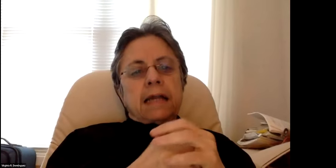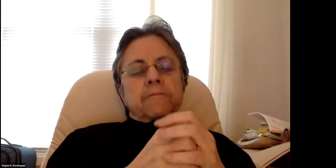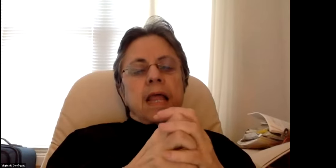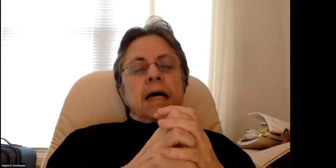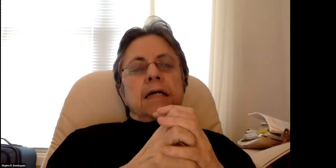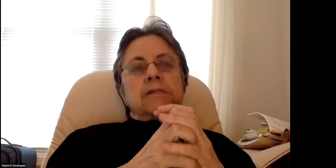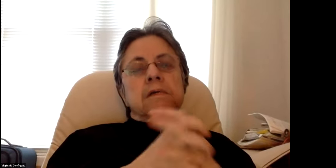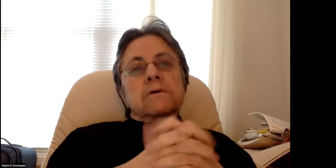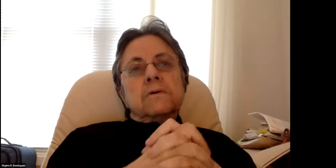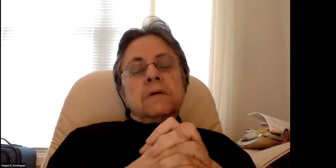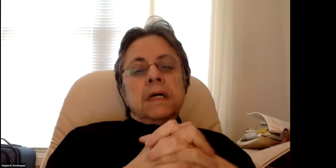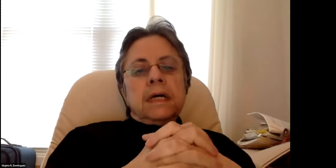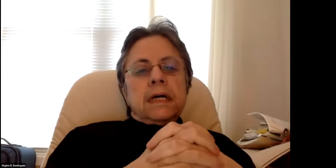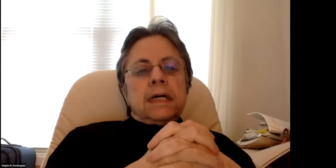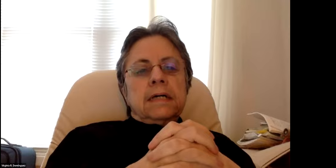about that.